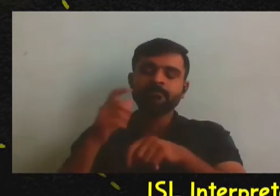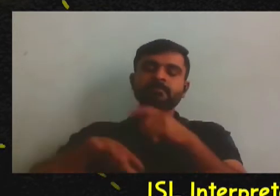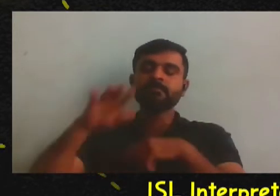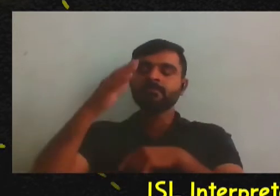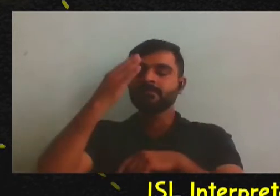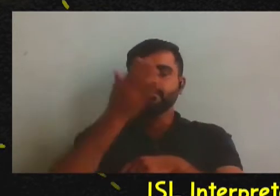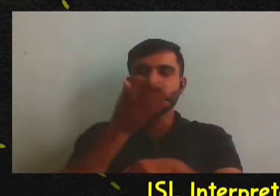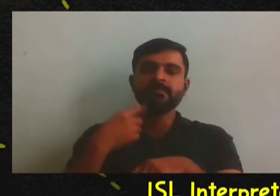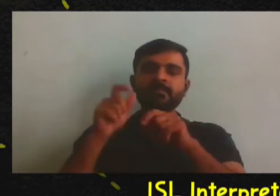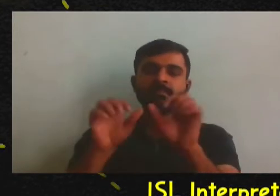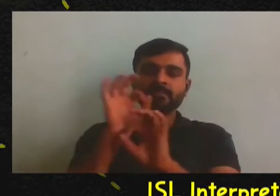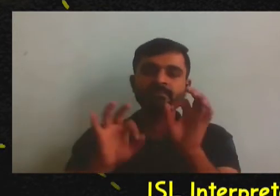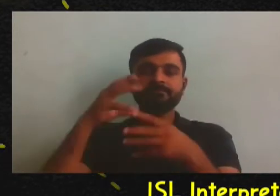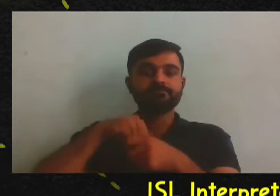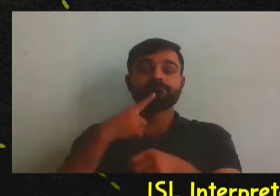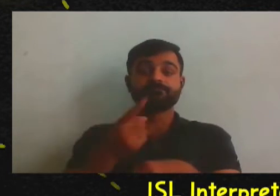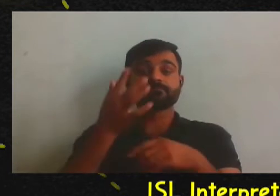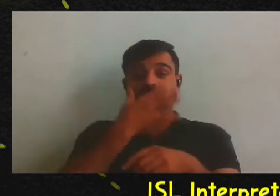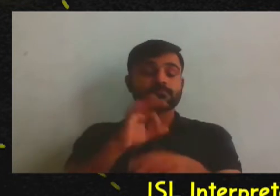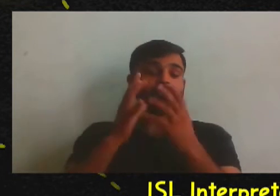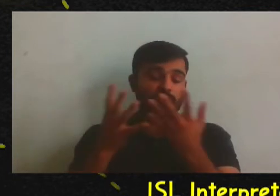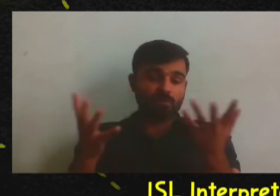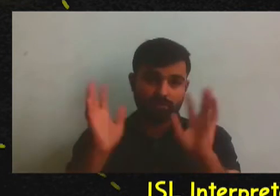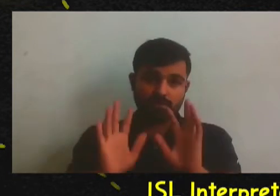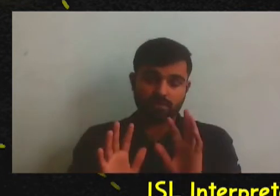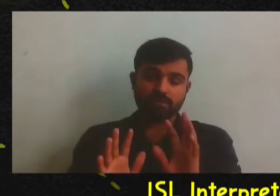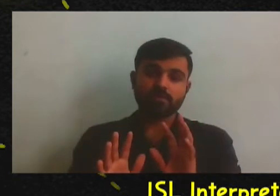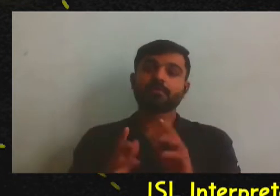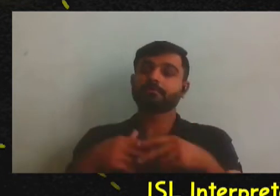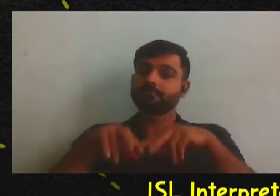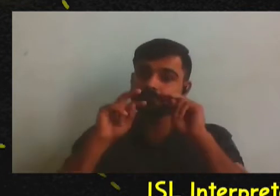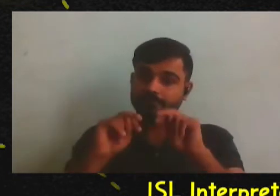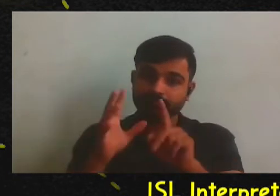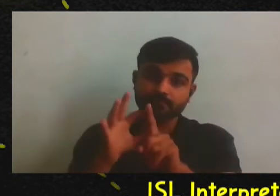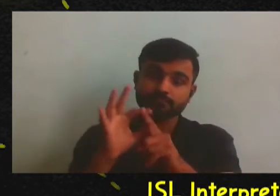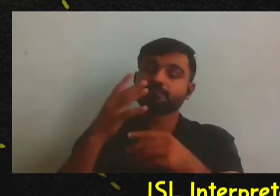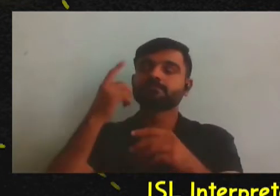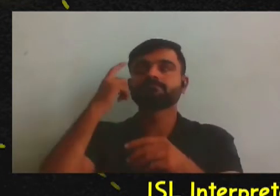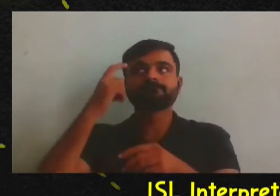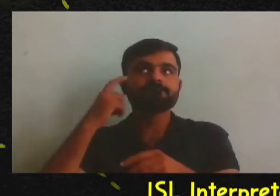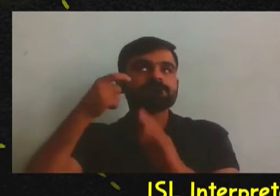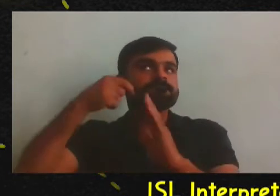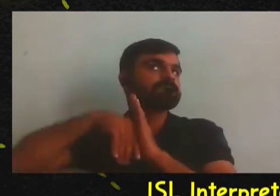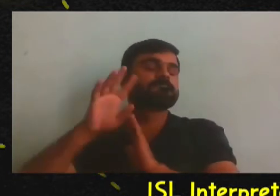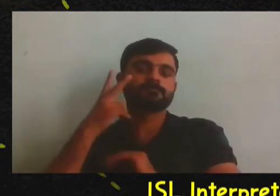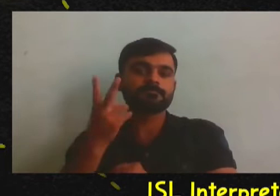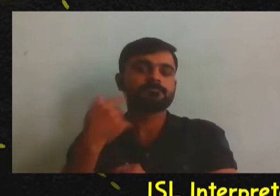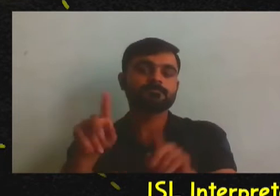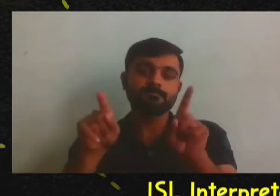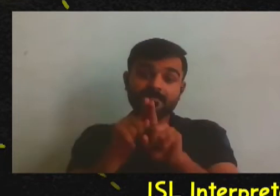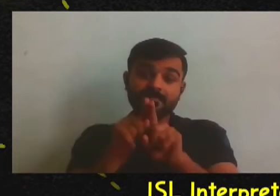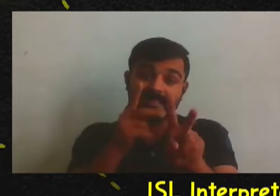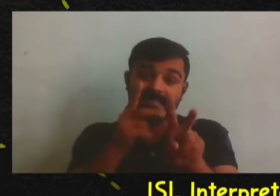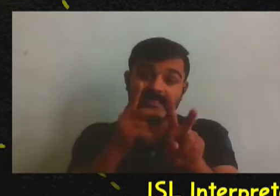answer, honestly. And I think that's one of the things maybe we need to also, I think about more deeply when we look at these kinds of